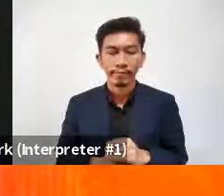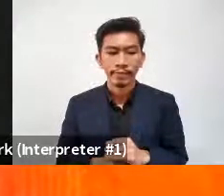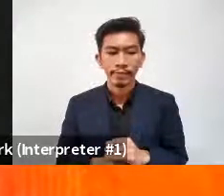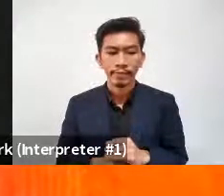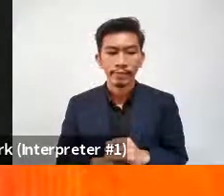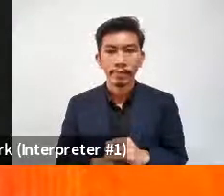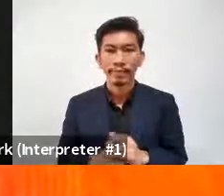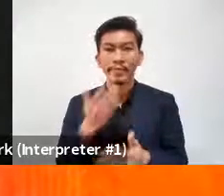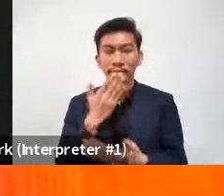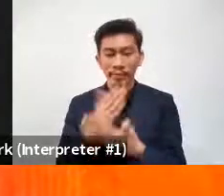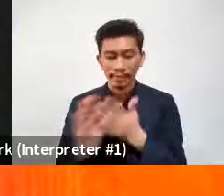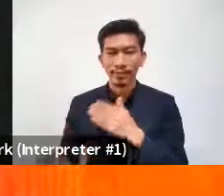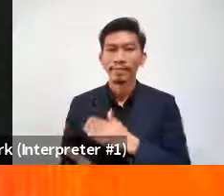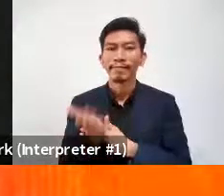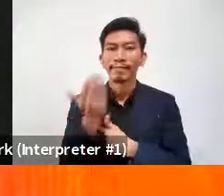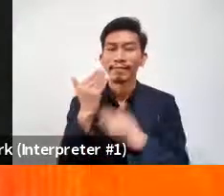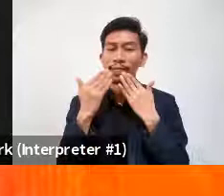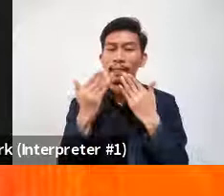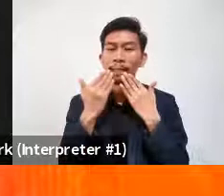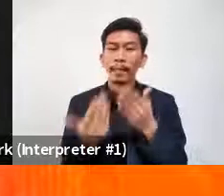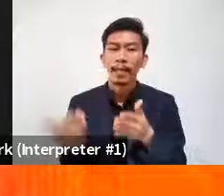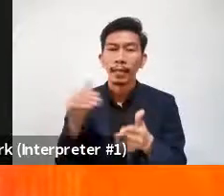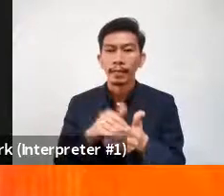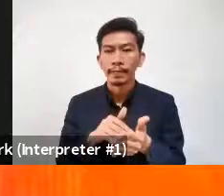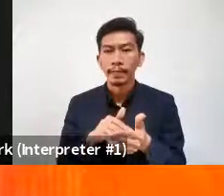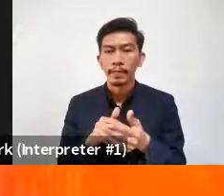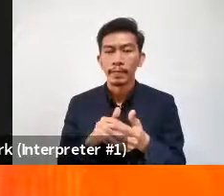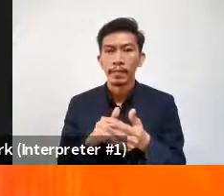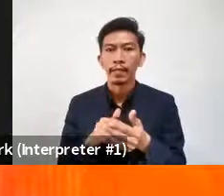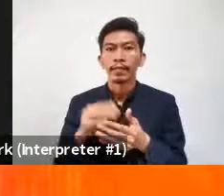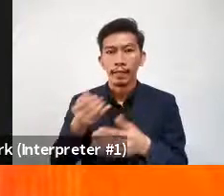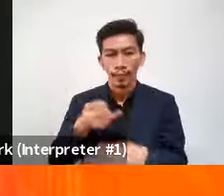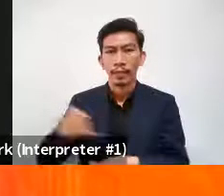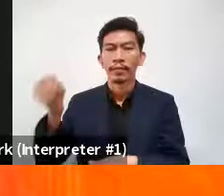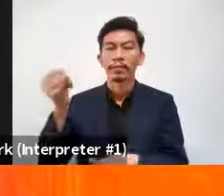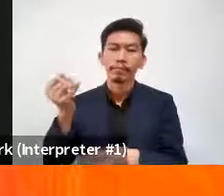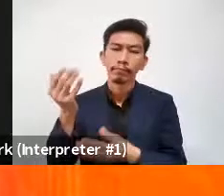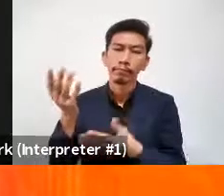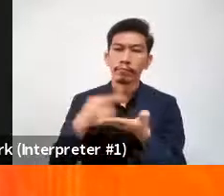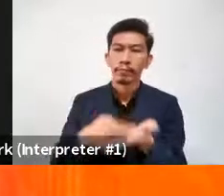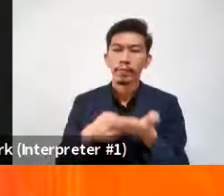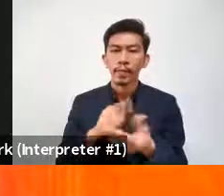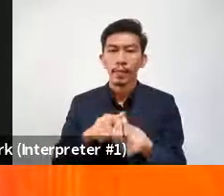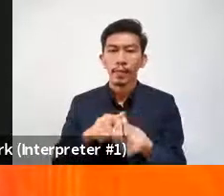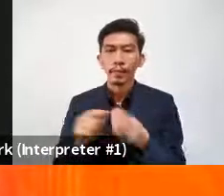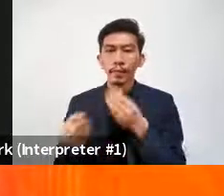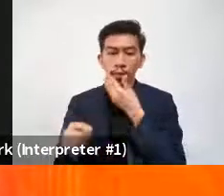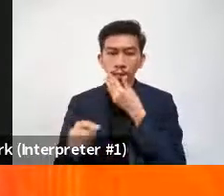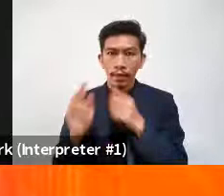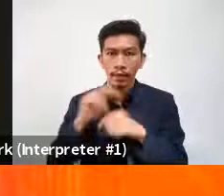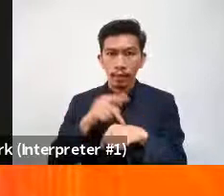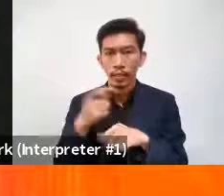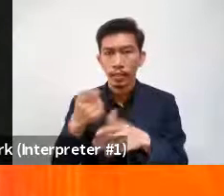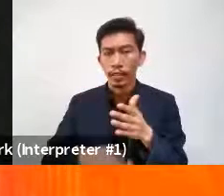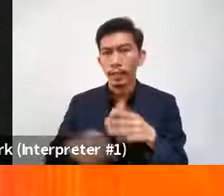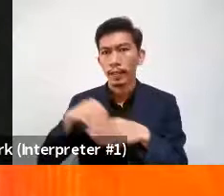Good morning. Thank you once again for inviting us to talk on Philippine cost in oncology, and this